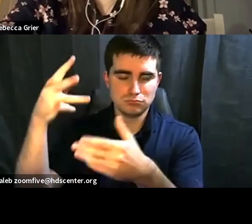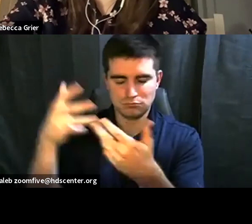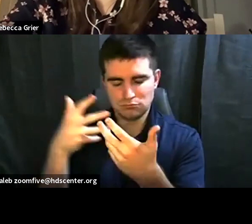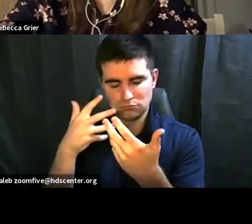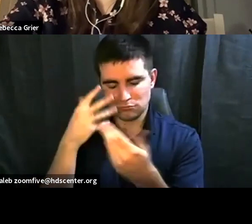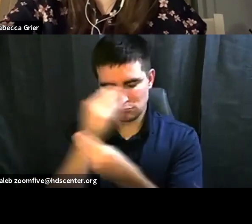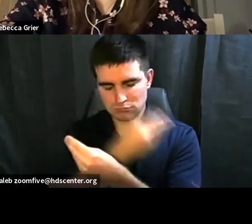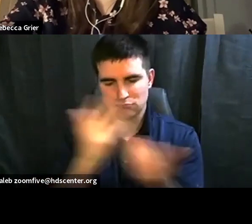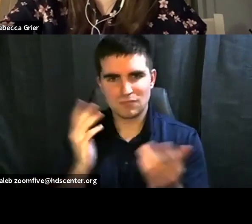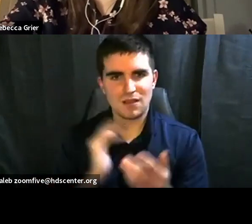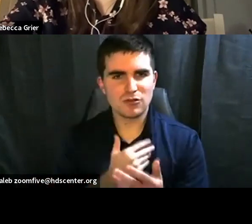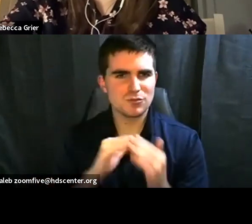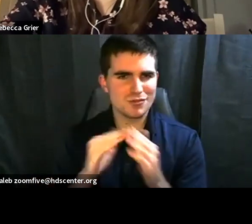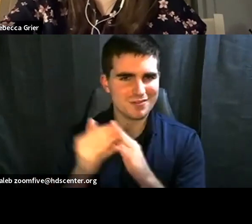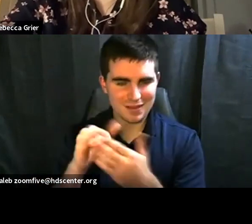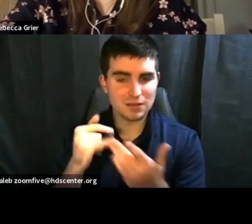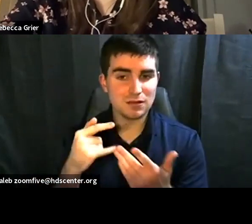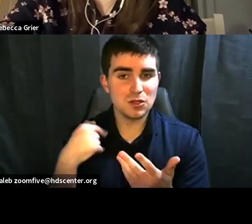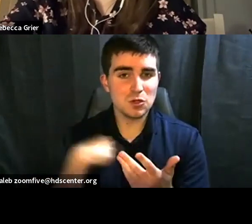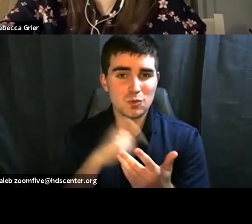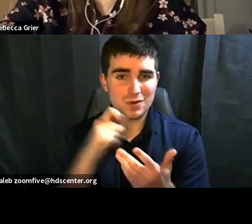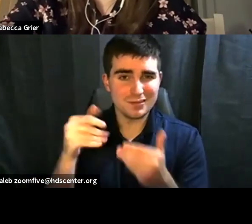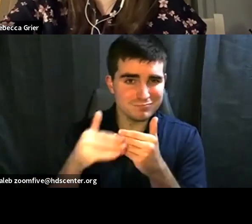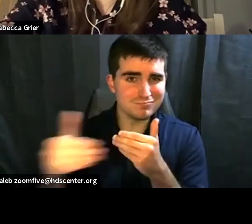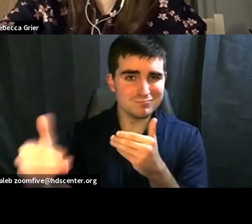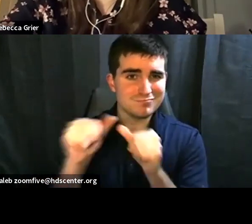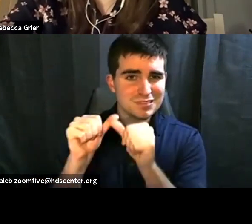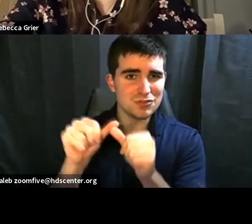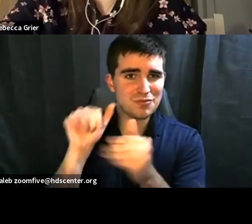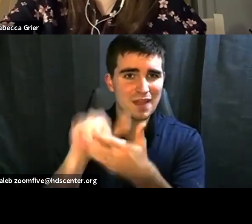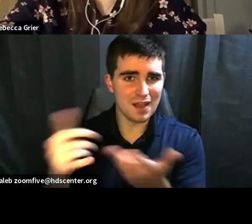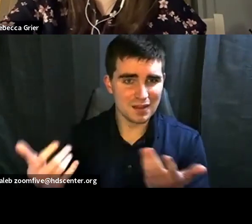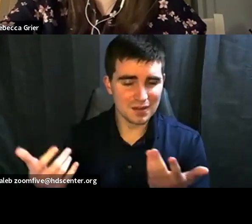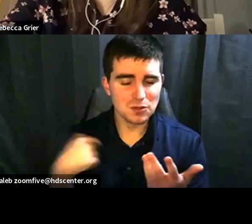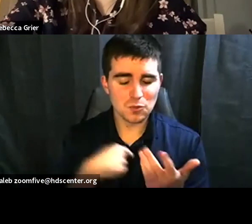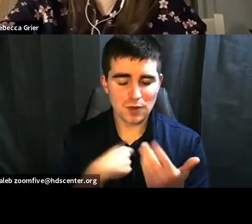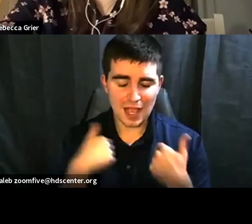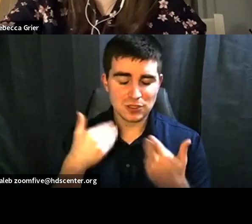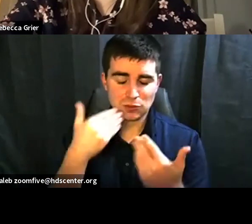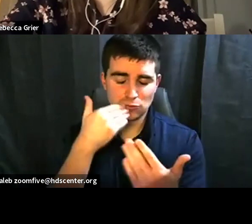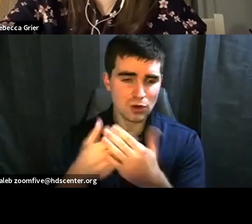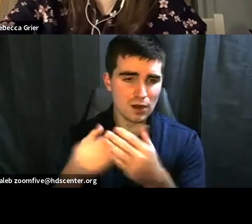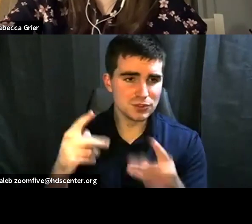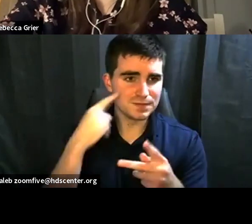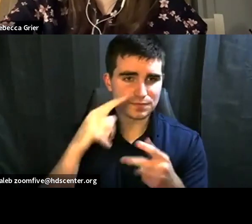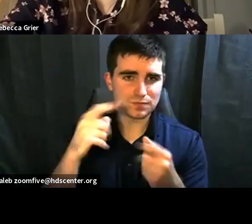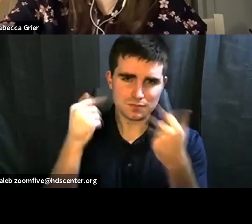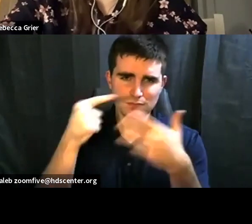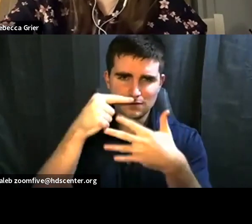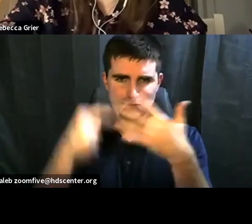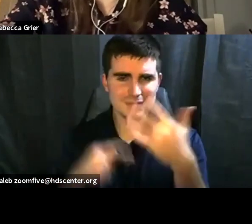And that's something that we need to really carry forward. We have a real opportunity to get a lot of really interesting things